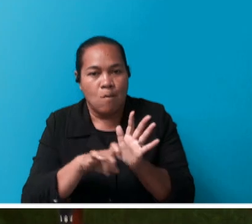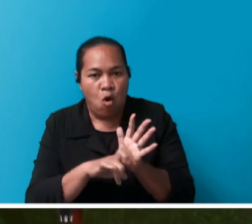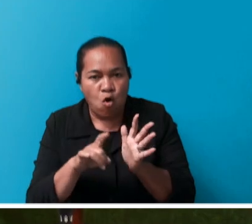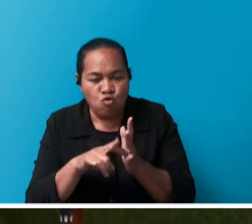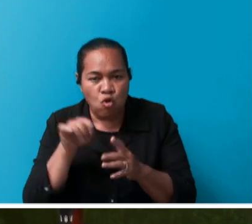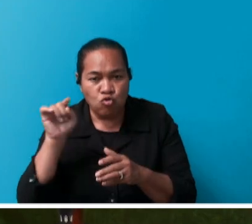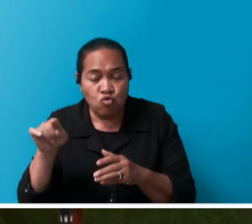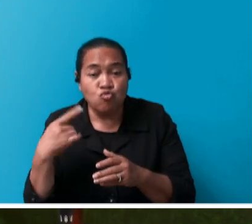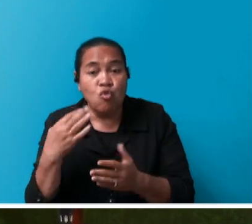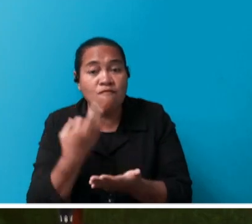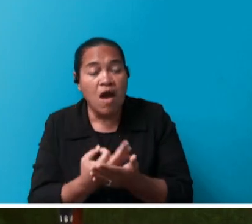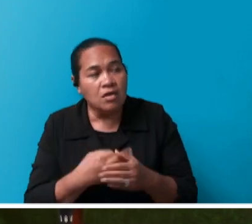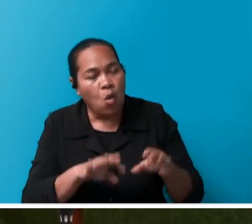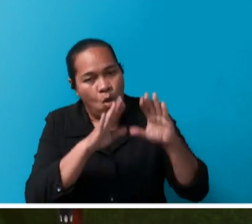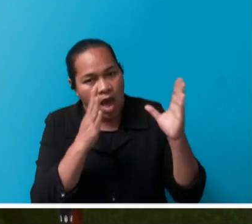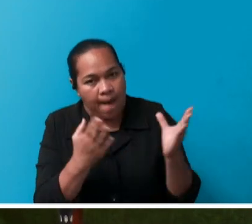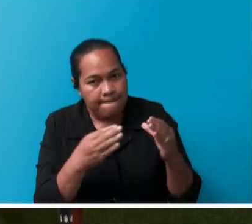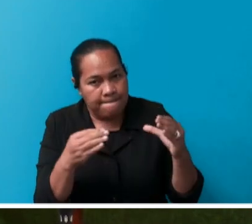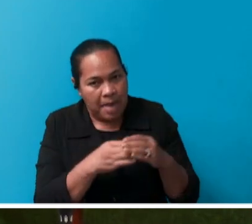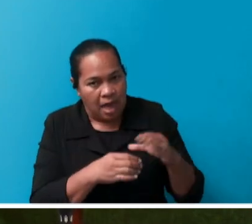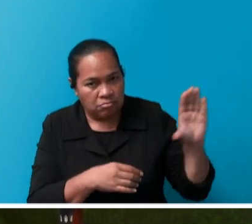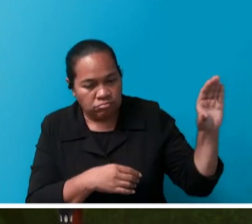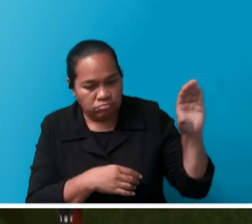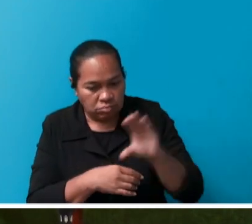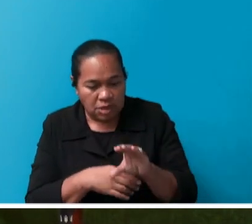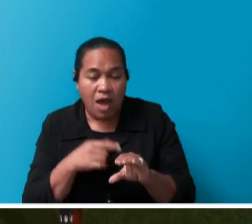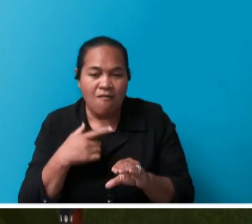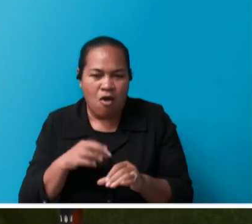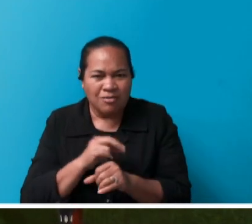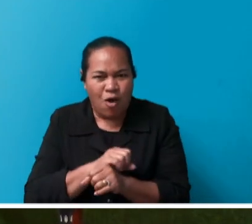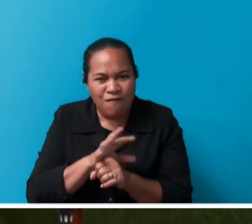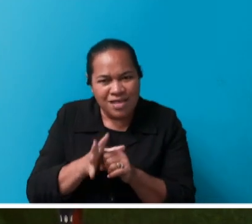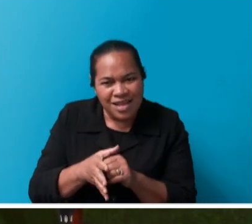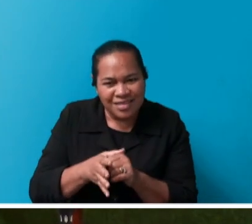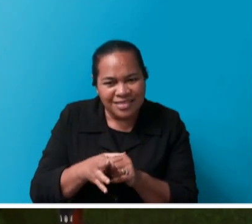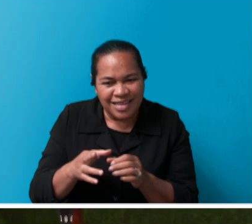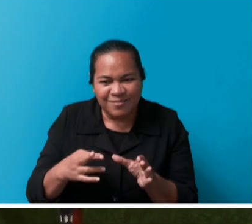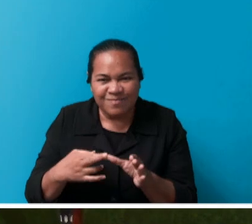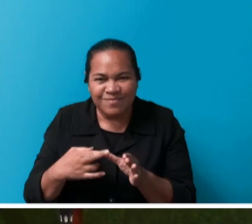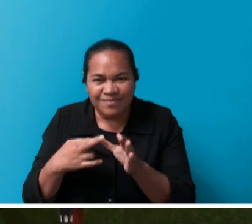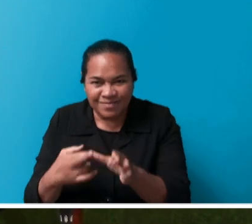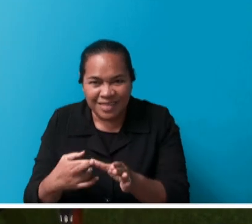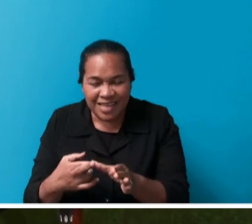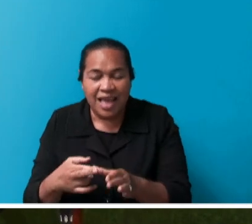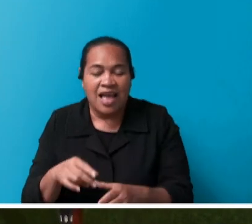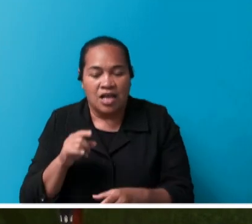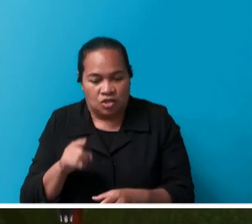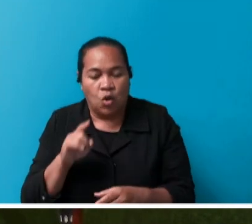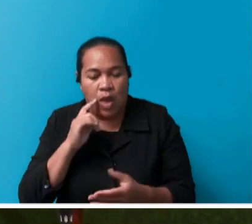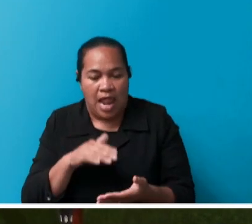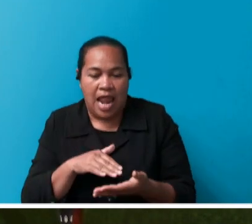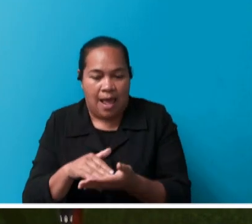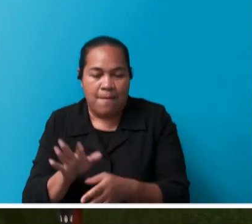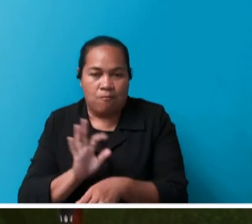was funded by the World Bank as part of the COVID-19 pandemic response support and will serve the health facility